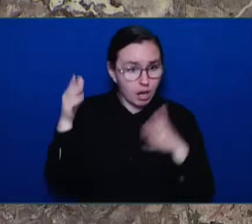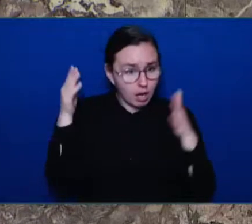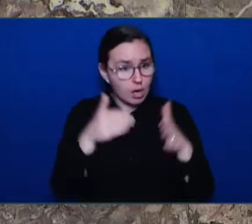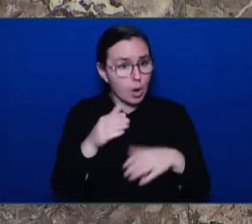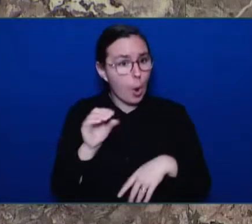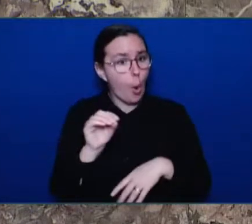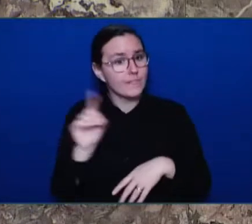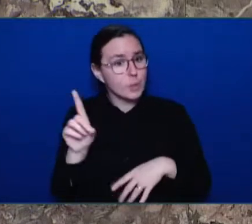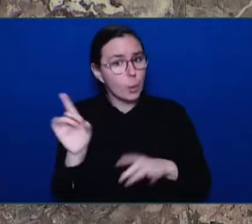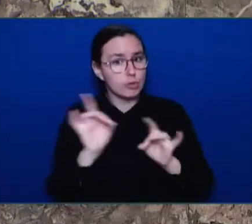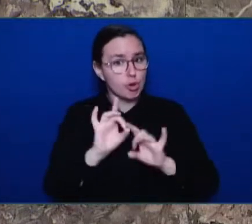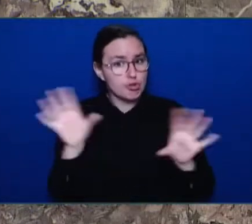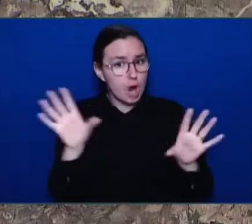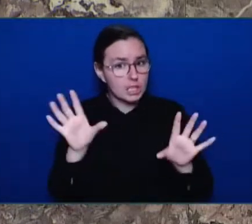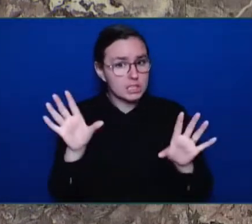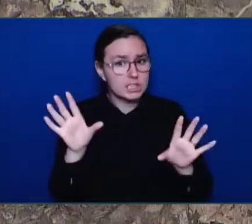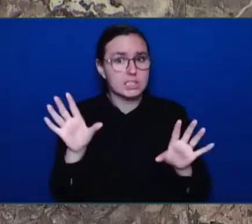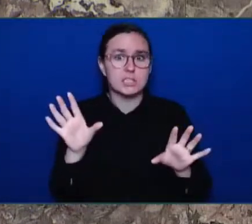drugs. We